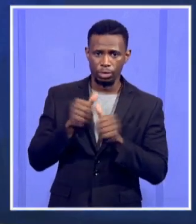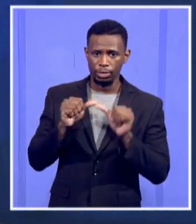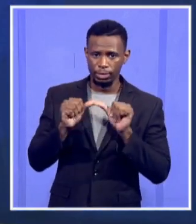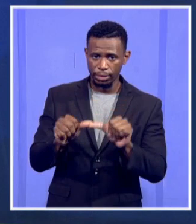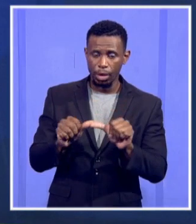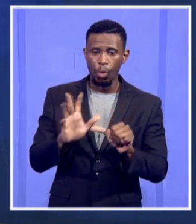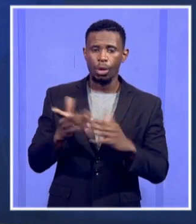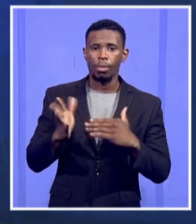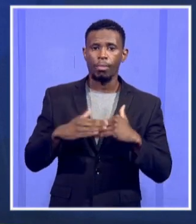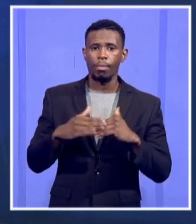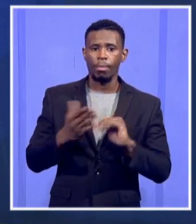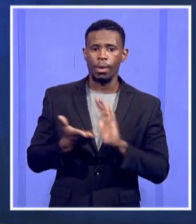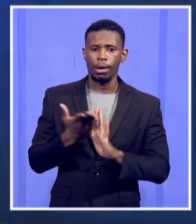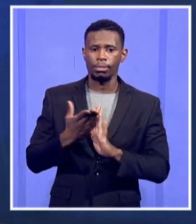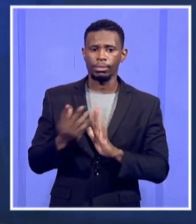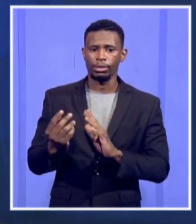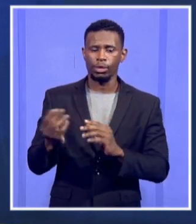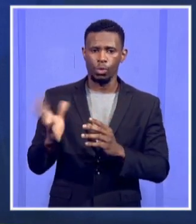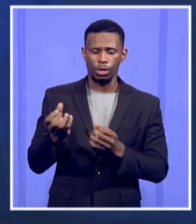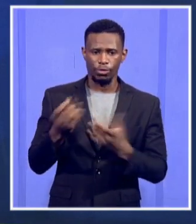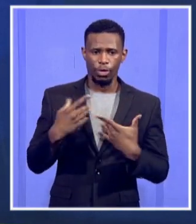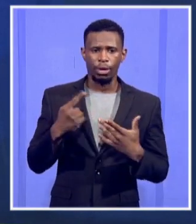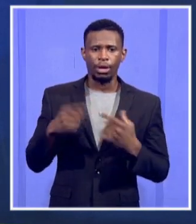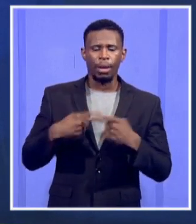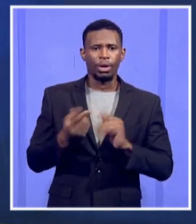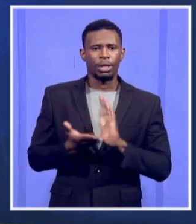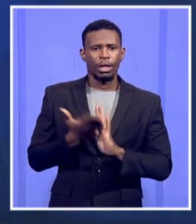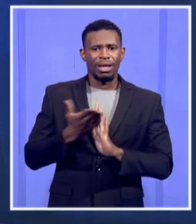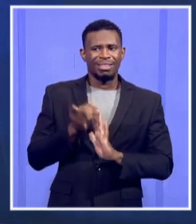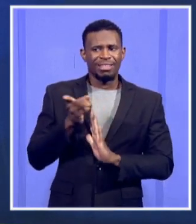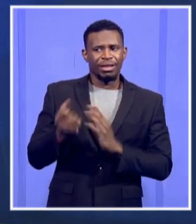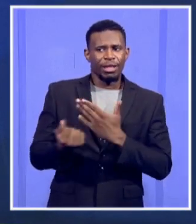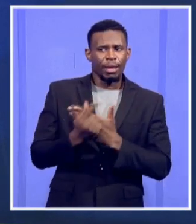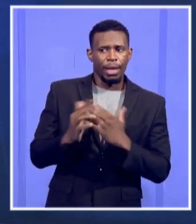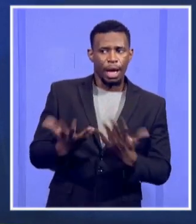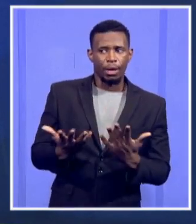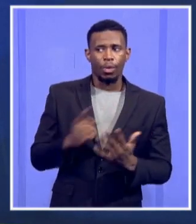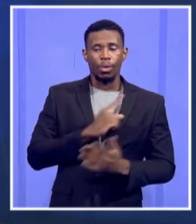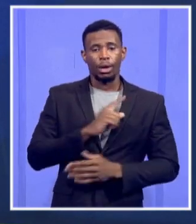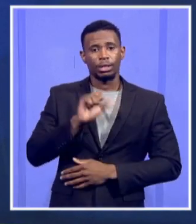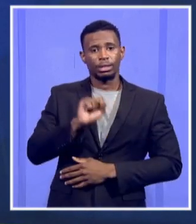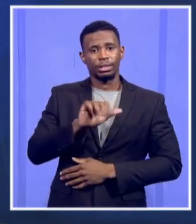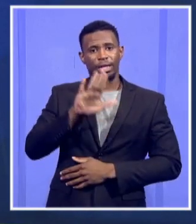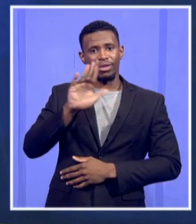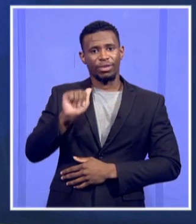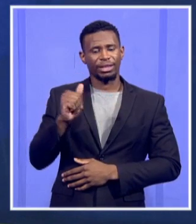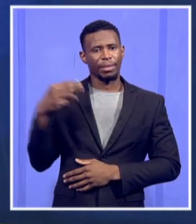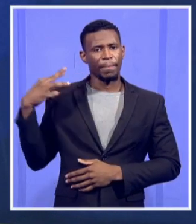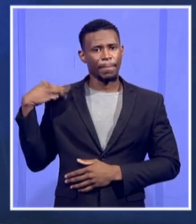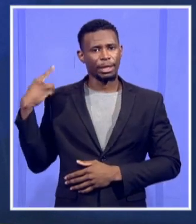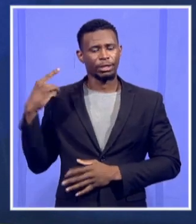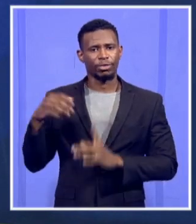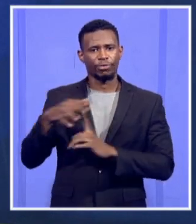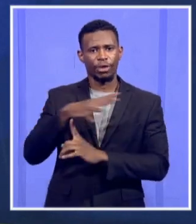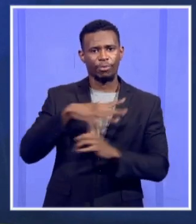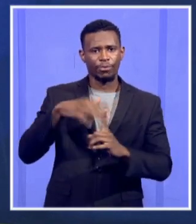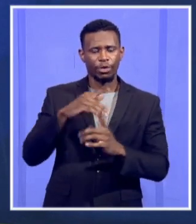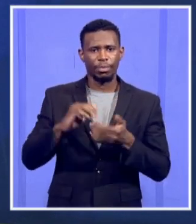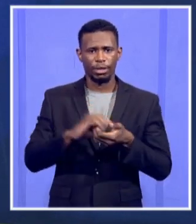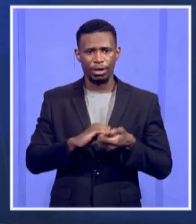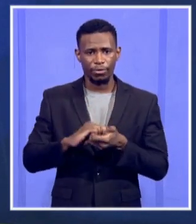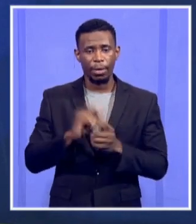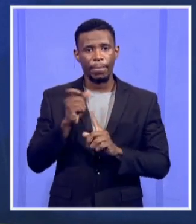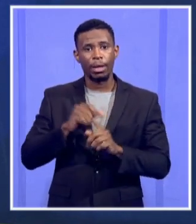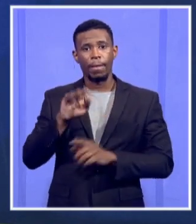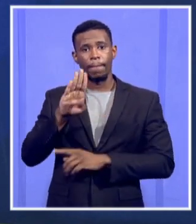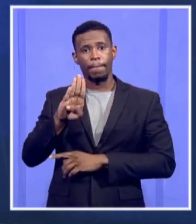on the SABC News channel about the latest developments there. South Africa's Minister of Environmental Affairs, Barbara